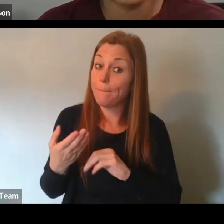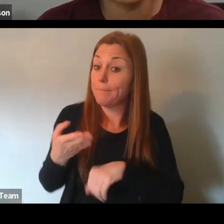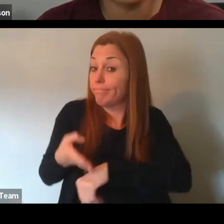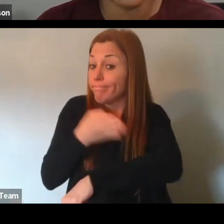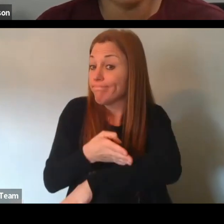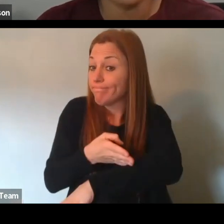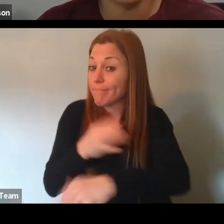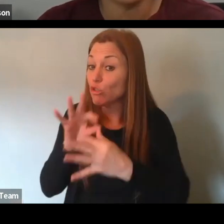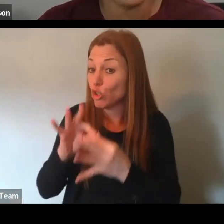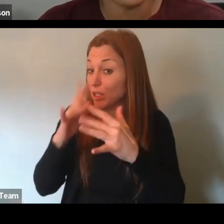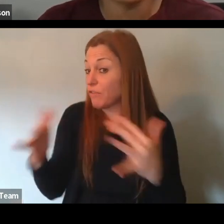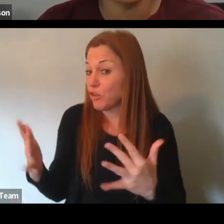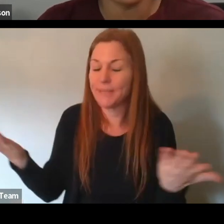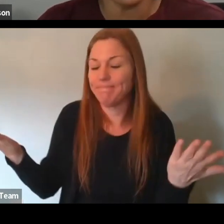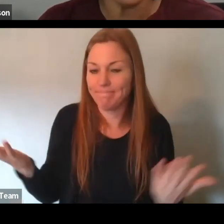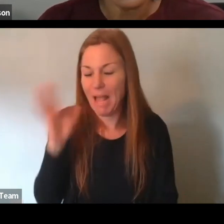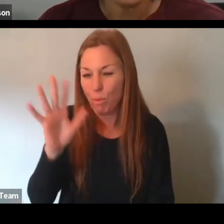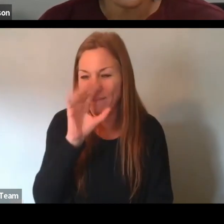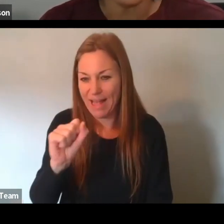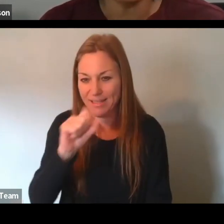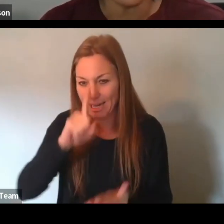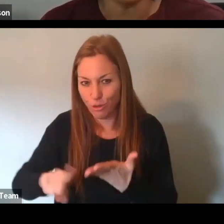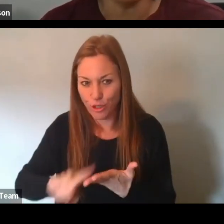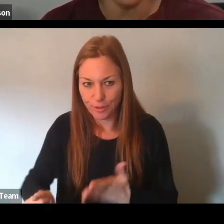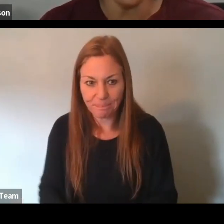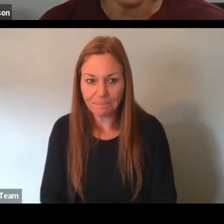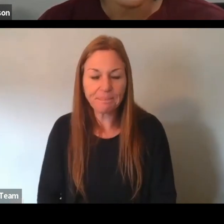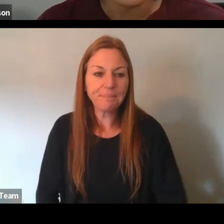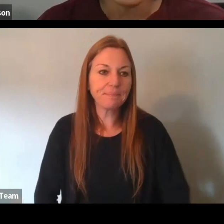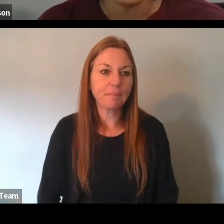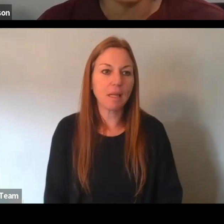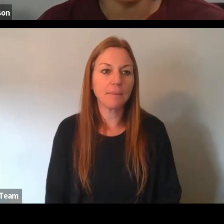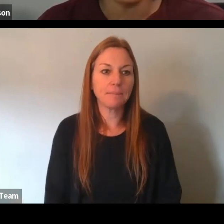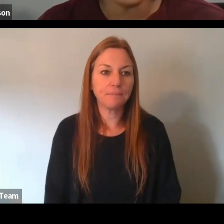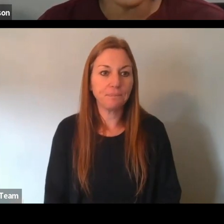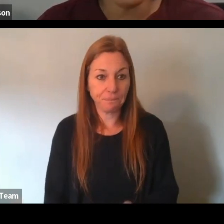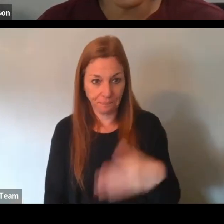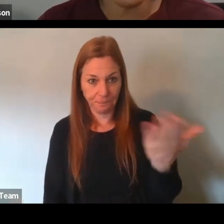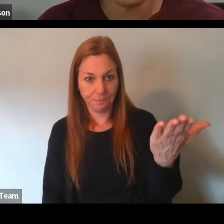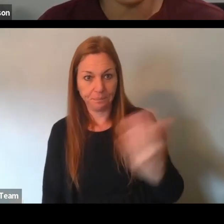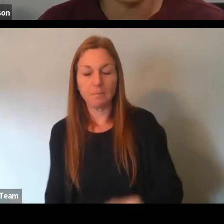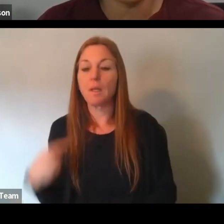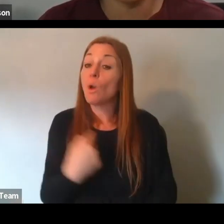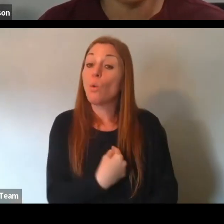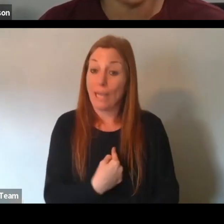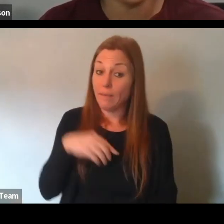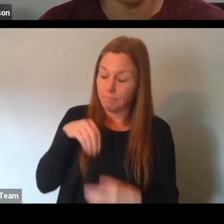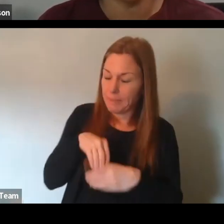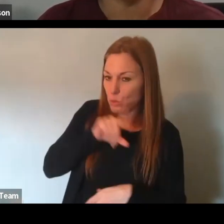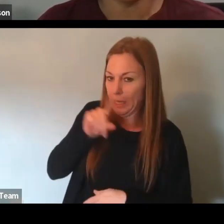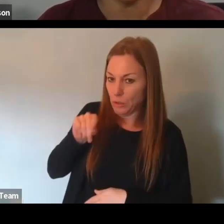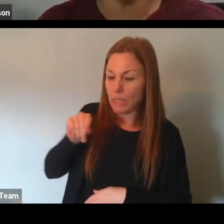looked at 2 of the top cognitive and affective neuroscience journals in the field and looked